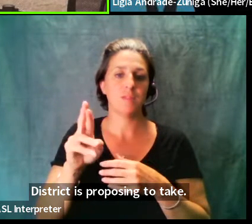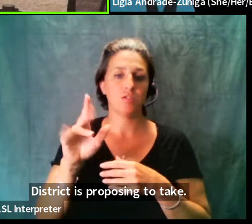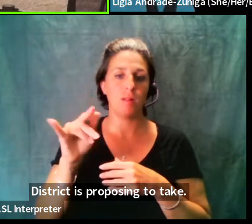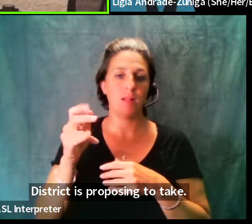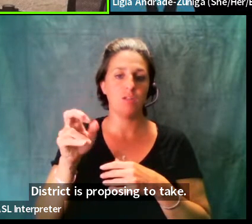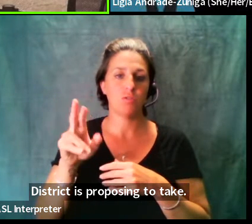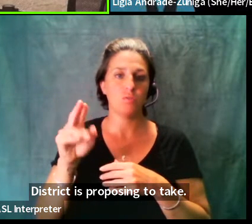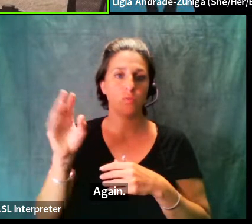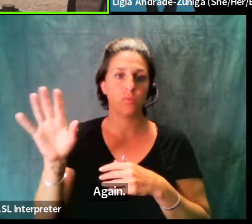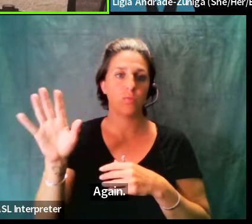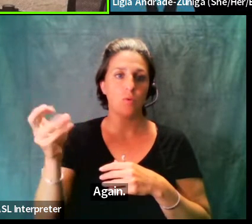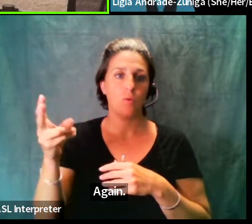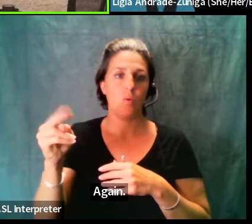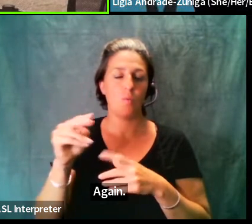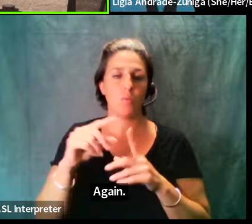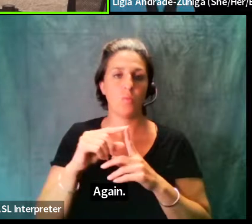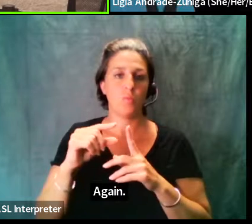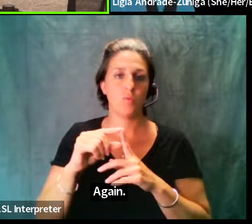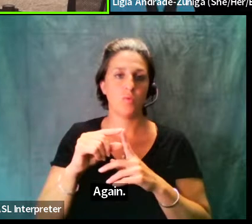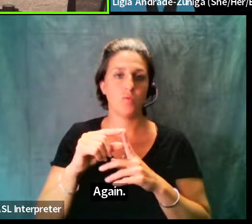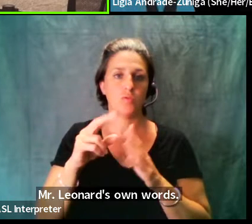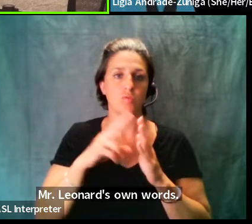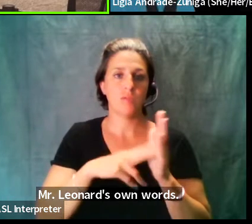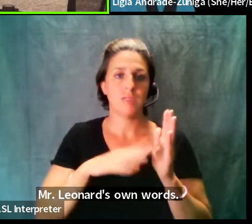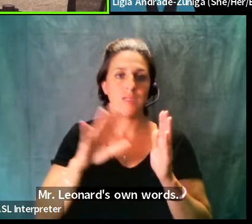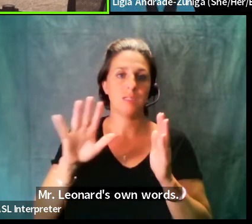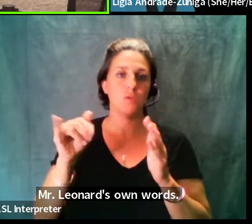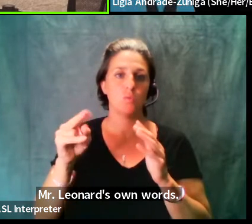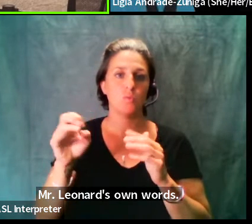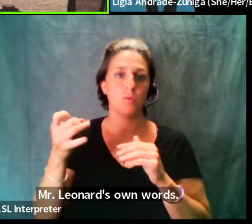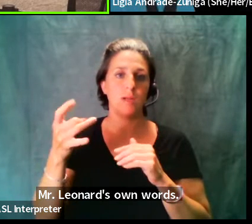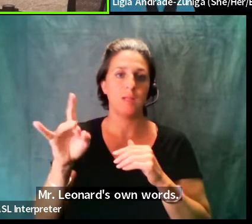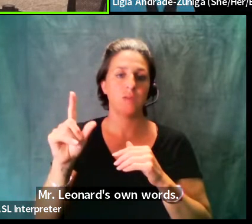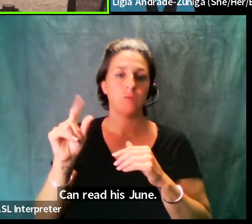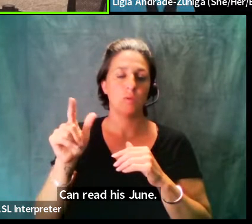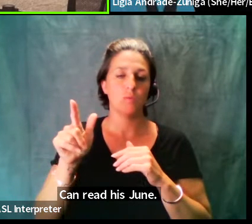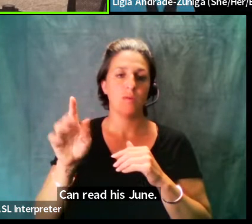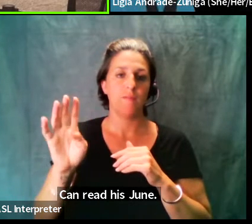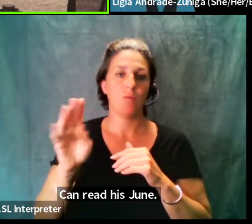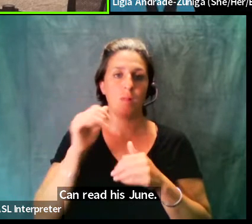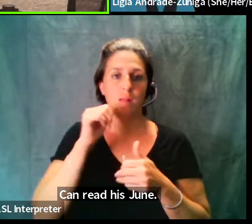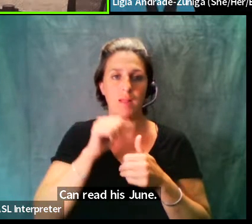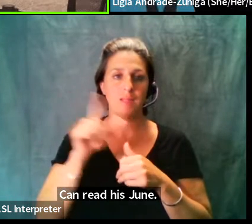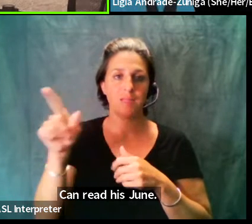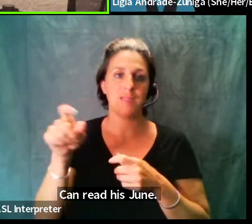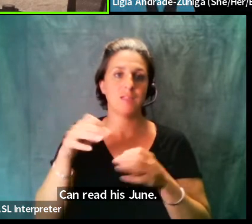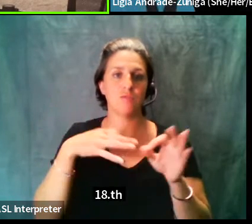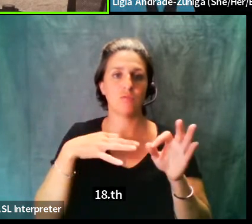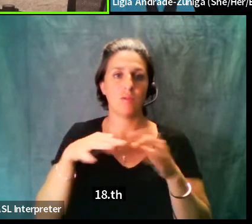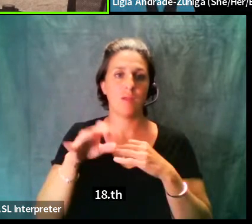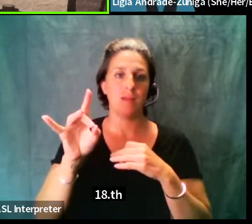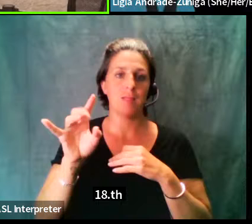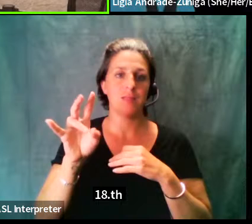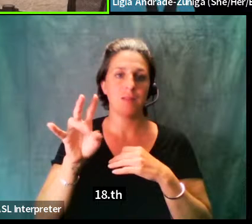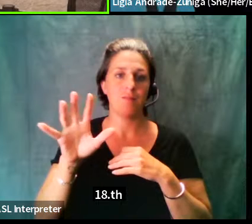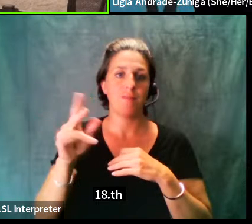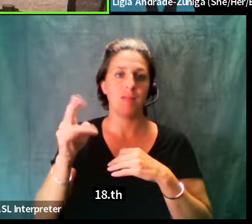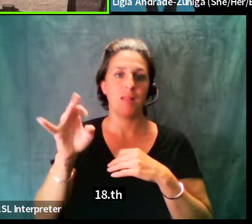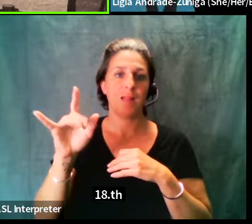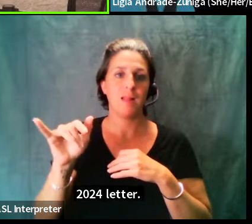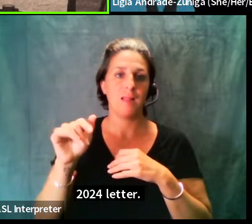words, can read his June 18th, 2024 letter. He describes 875 Hinckley as